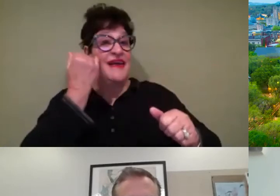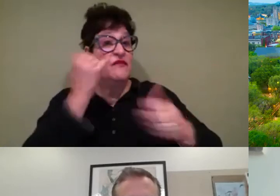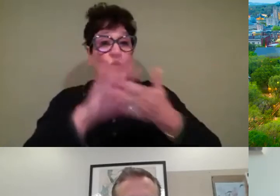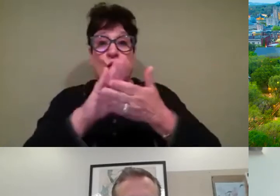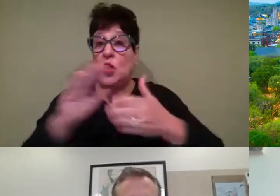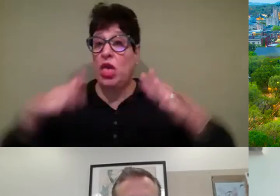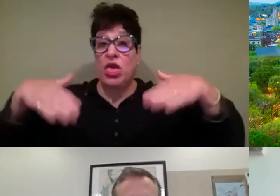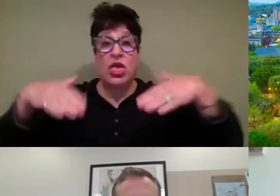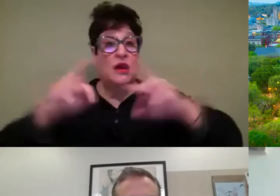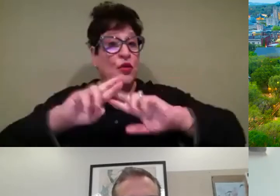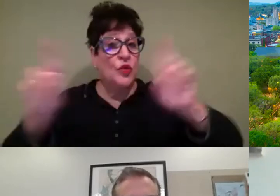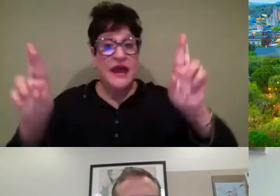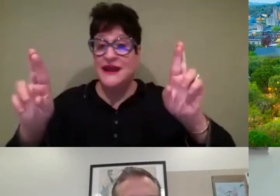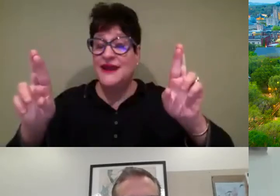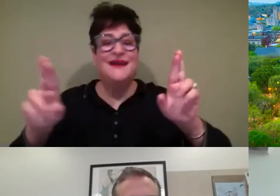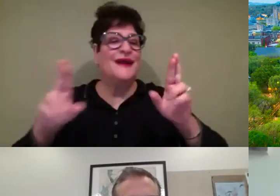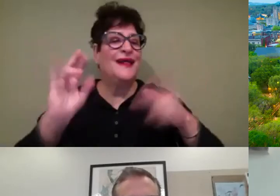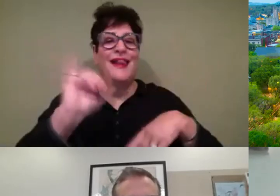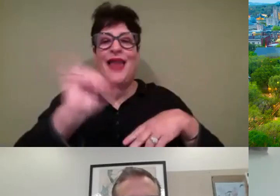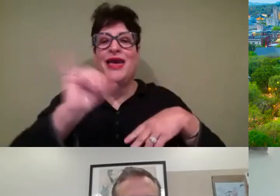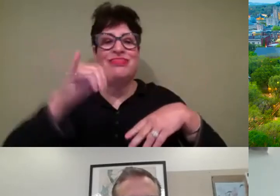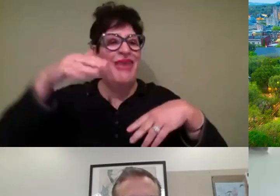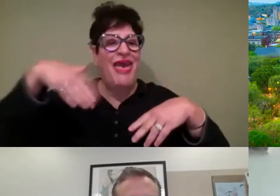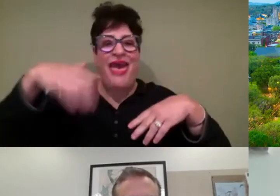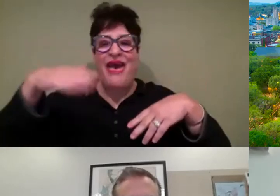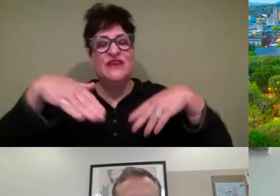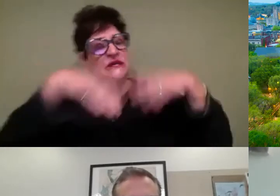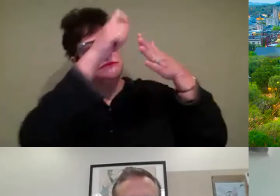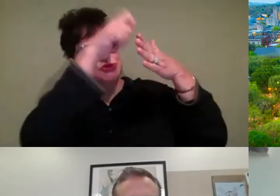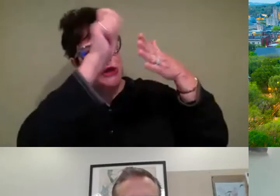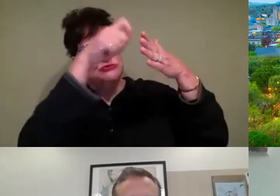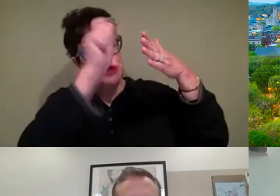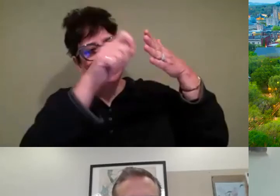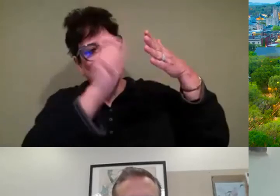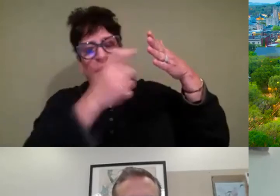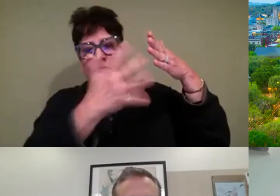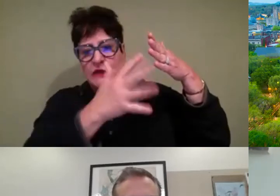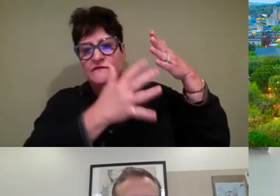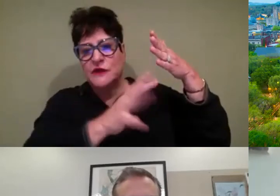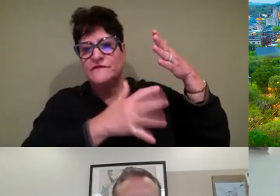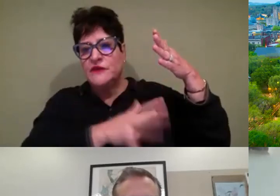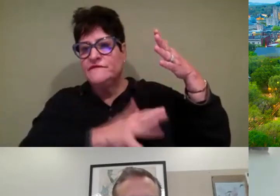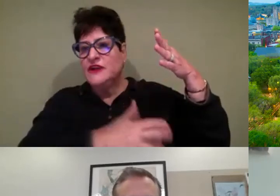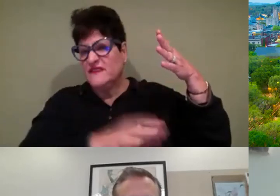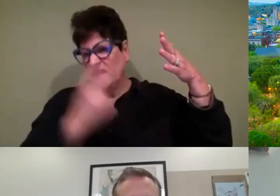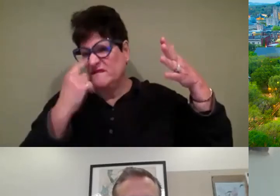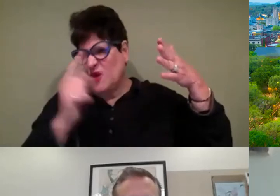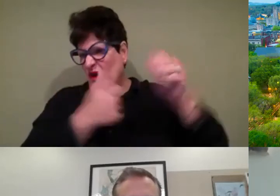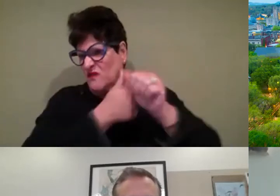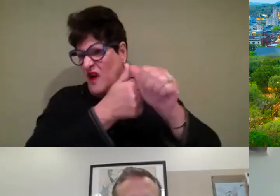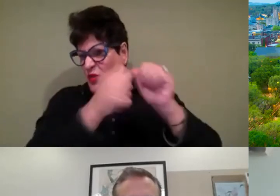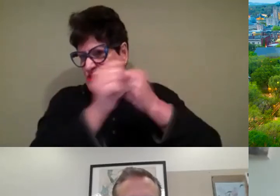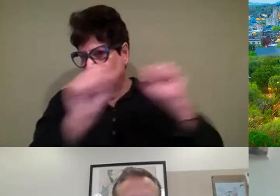meaning they haven't checked all of the boxes on the checklist of things that need to be done for safety, then